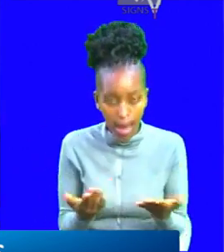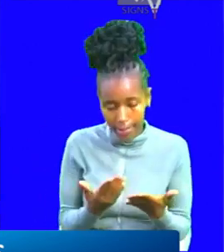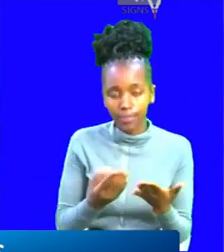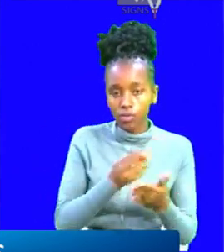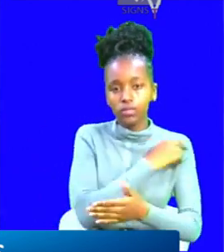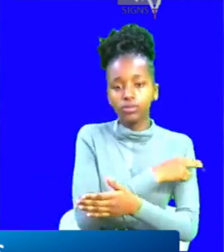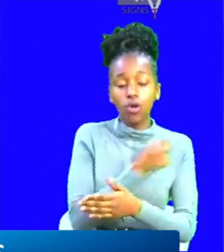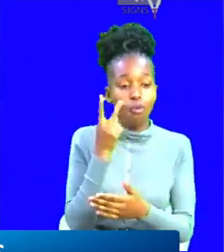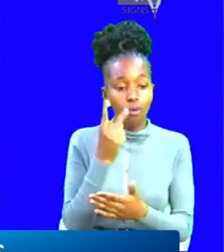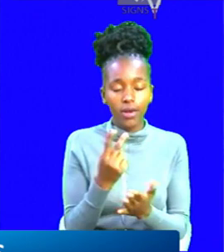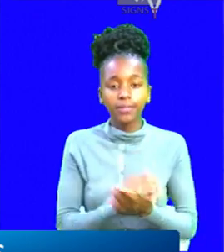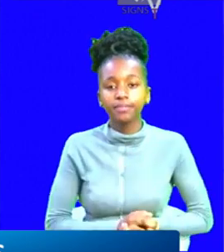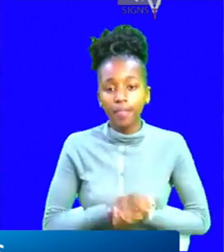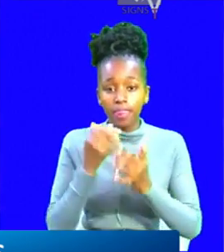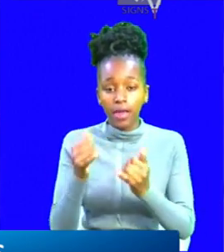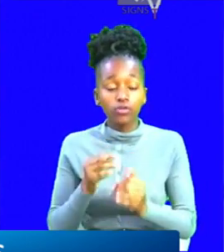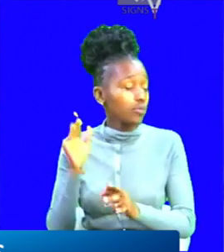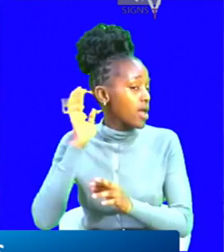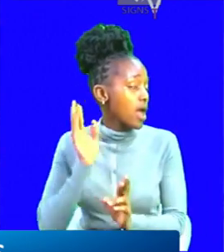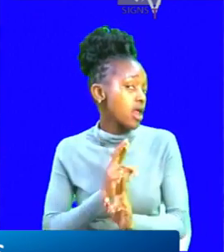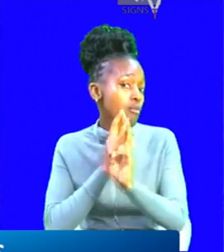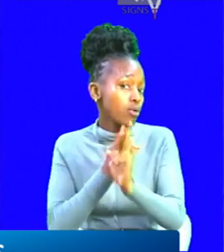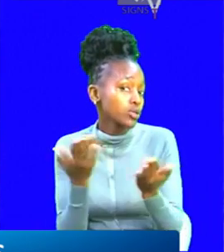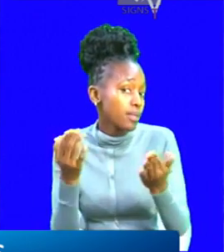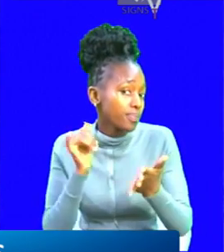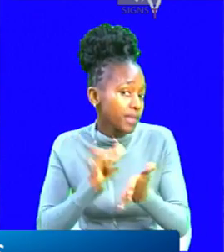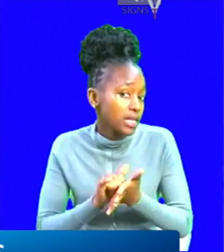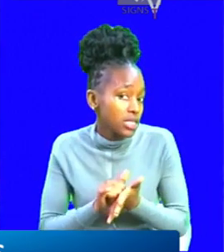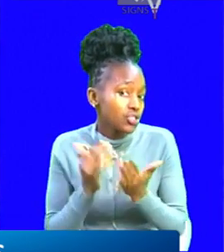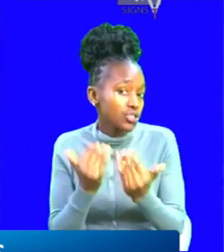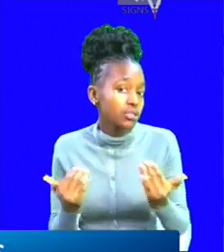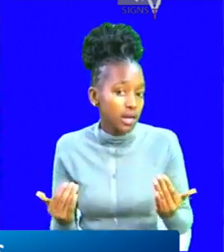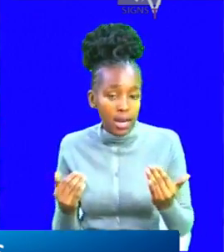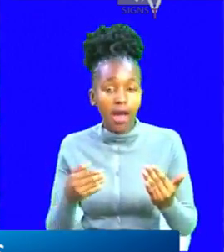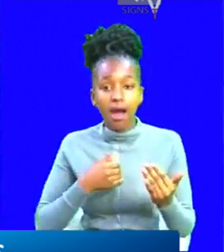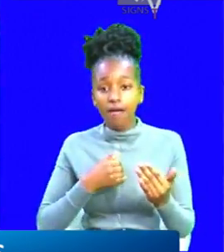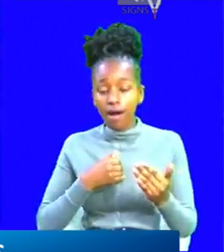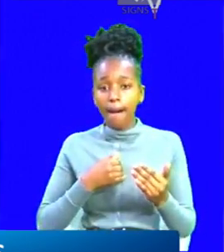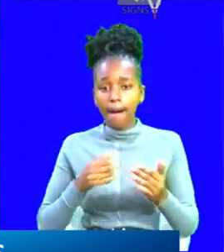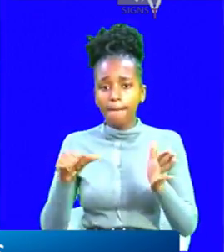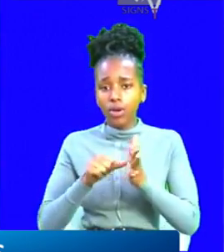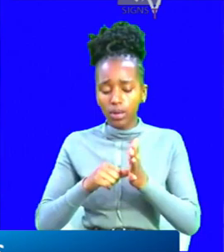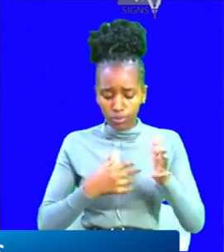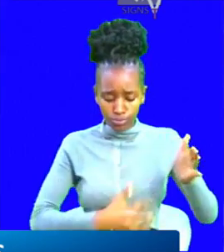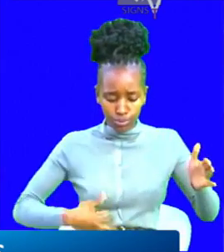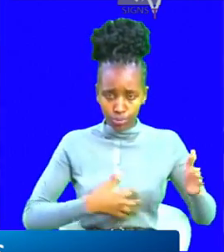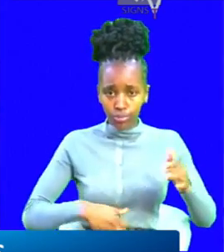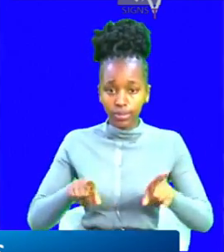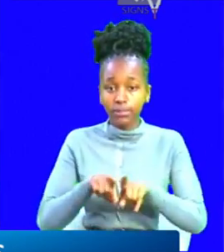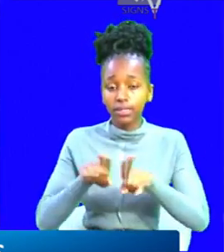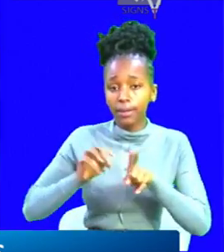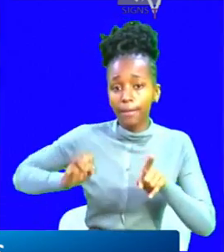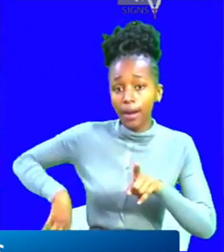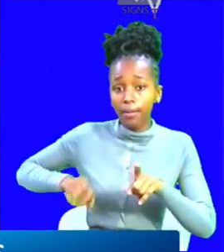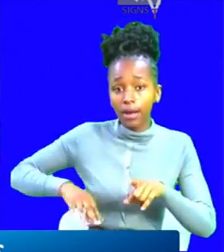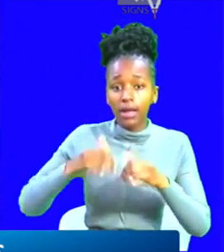were uncomfortable. They were having problems with stomachache and diarrhea. Arrangements had been made bring them to Ekerenyo